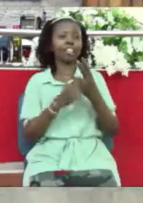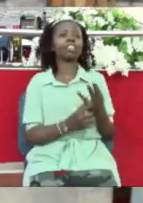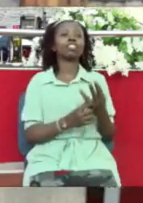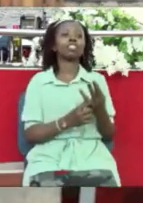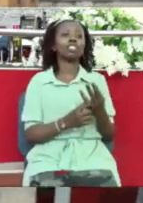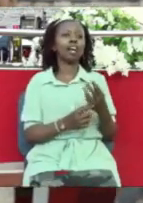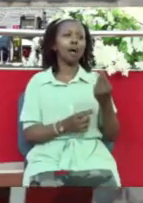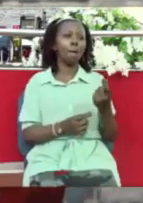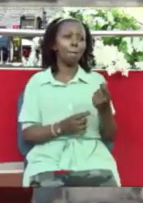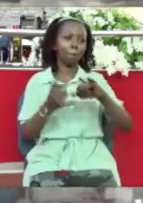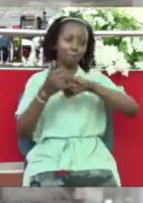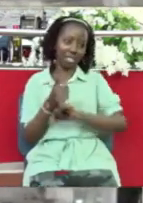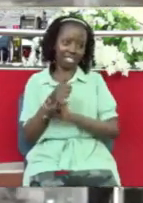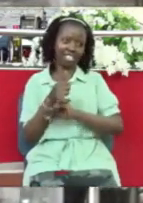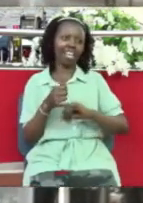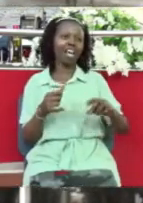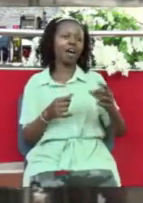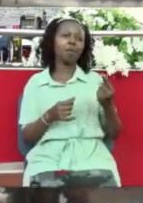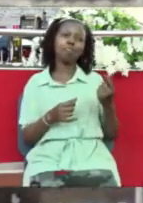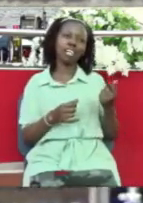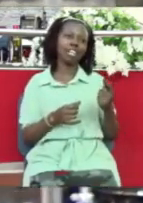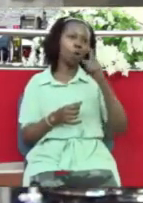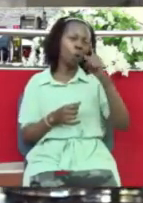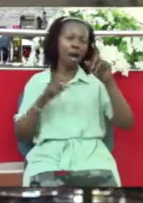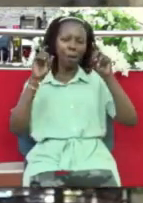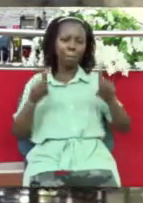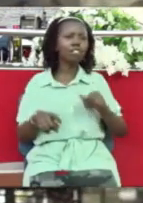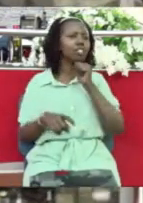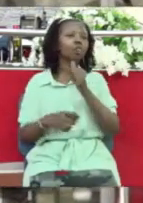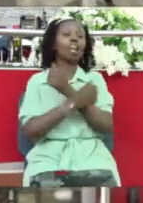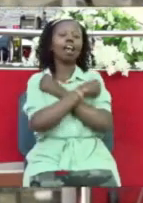marriage, money, one of you must not love it.